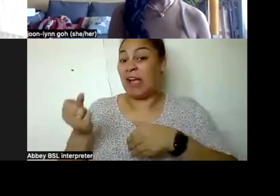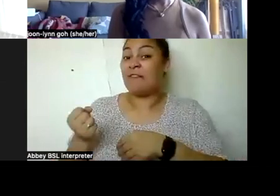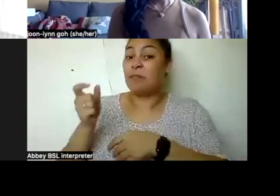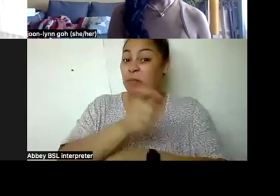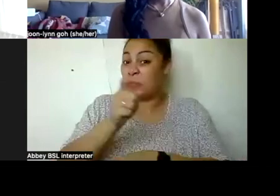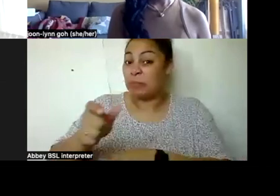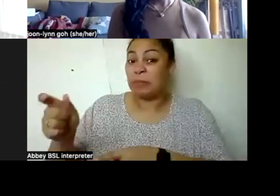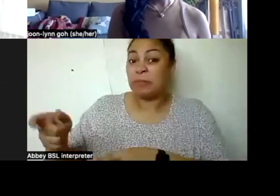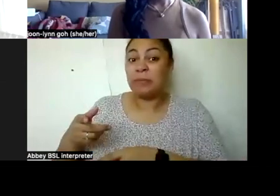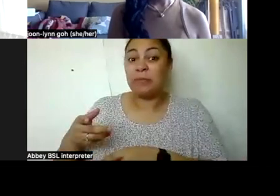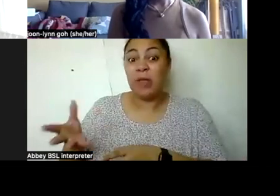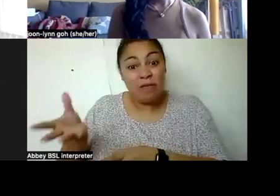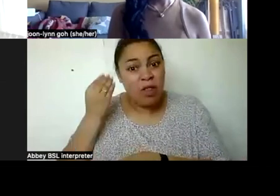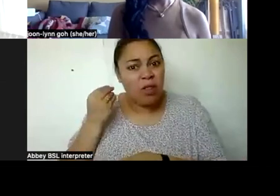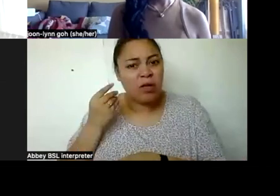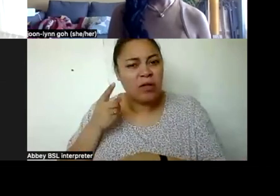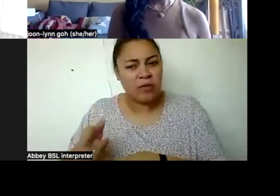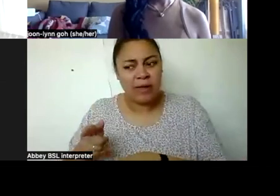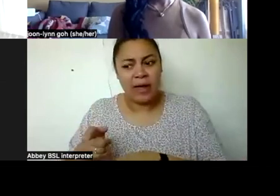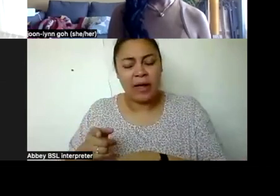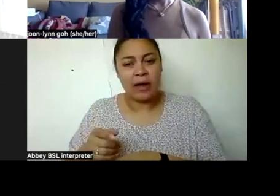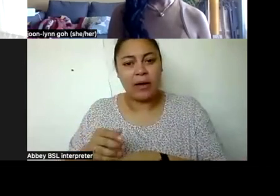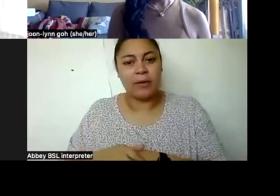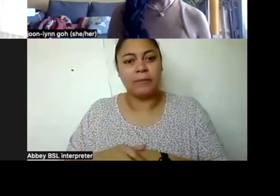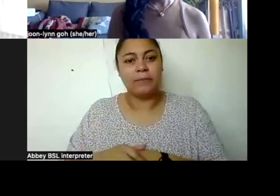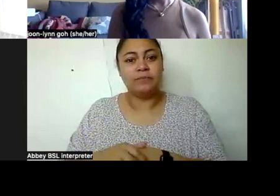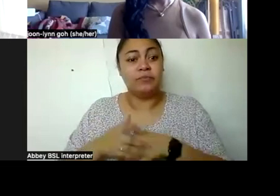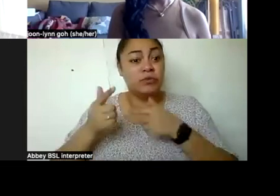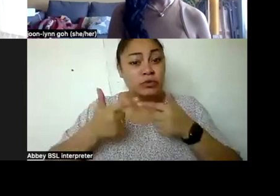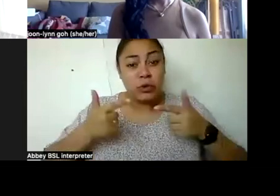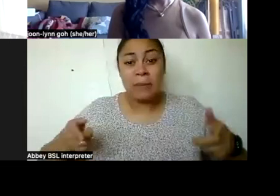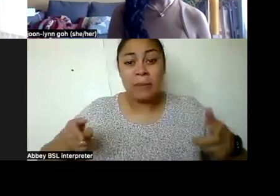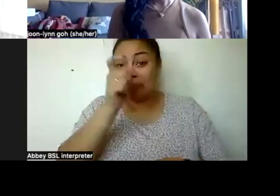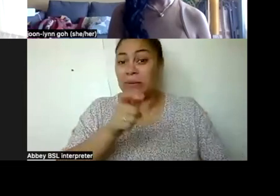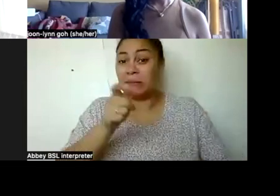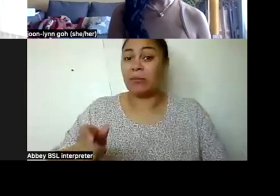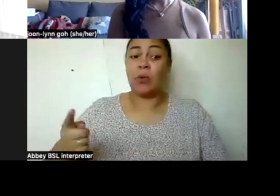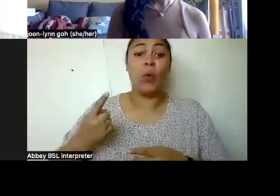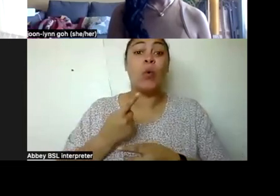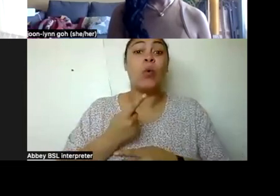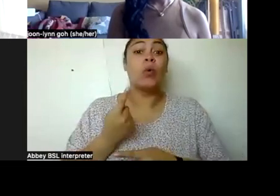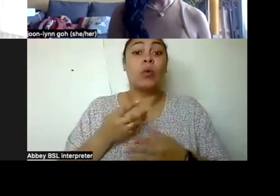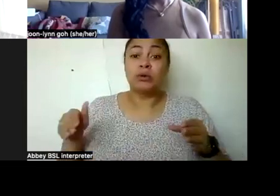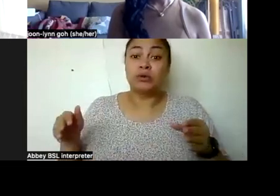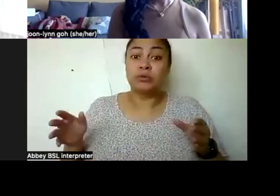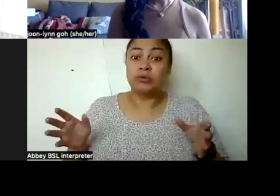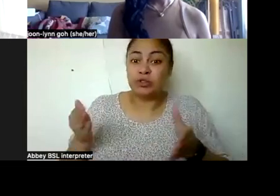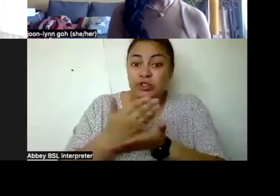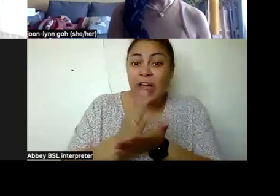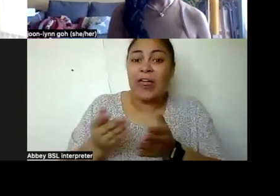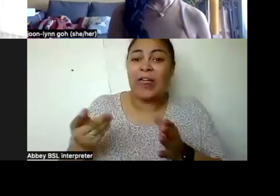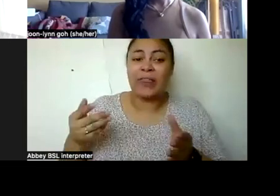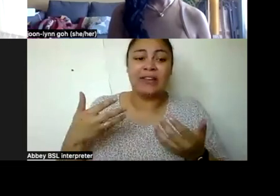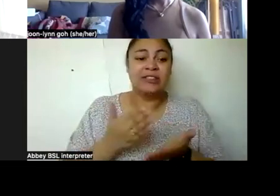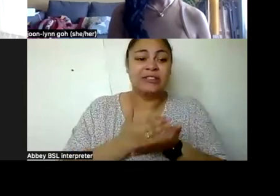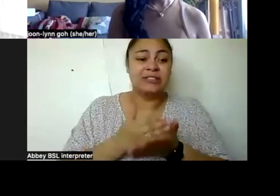I've learned that actually there are so many people who share the same linguistics. We